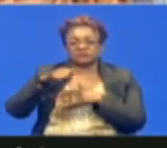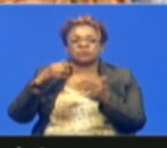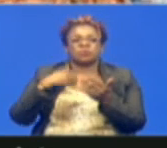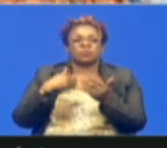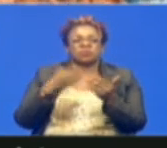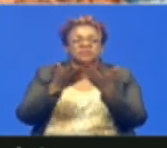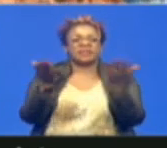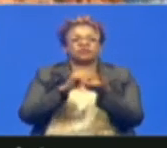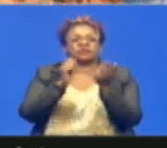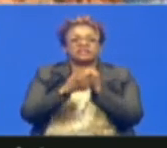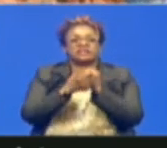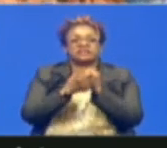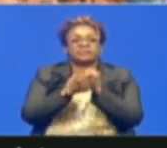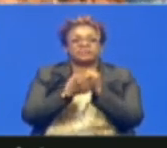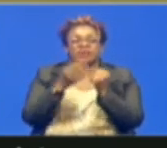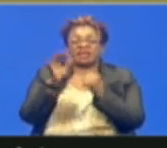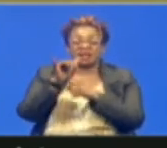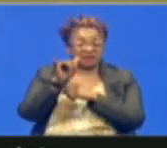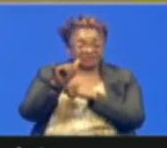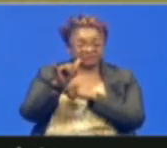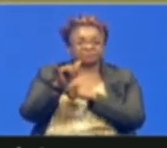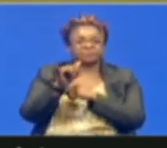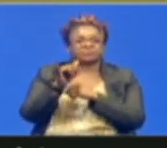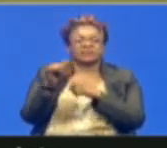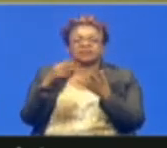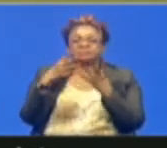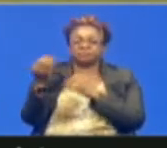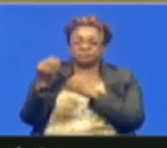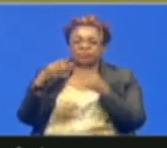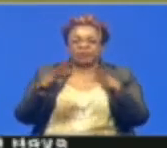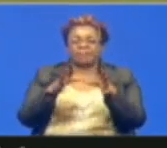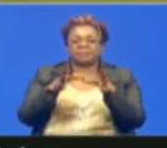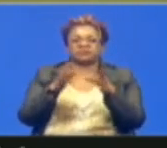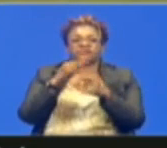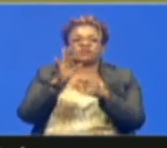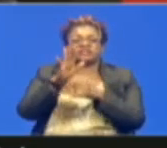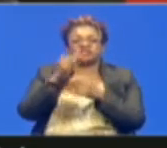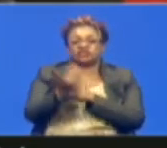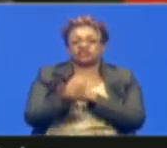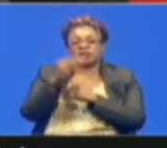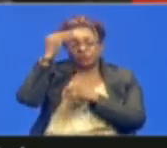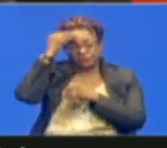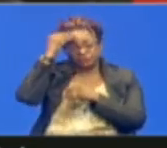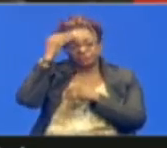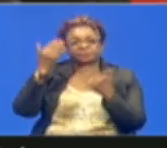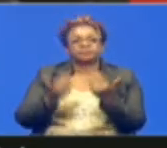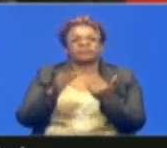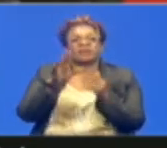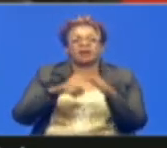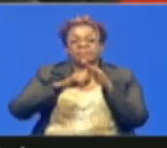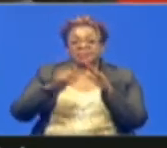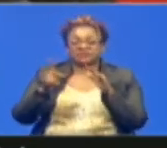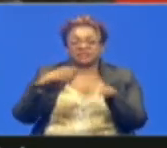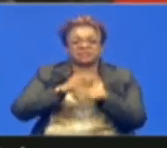to change the fortunes of the airline, will leave the company to attend to his children's education. His looming departure has made